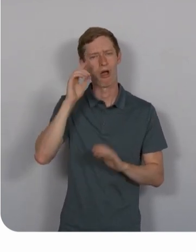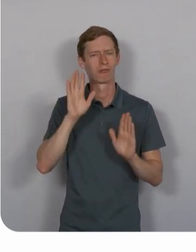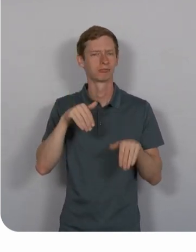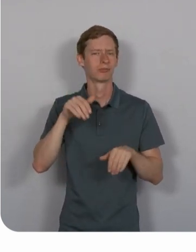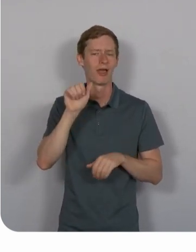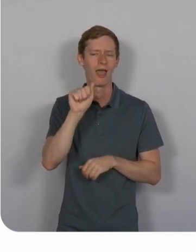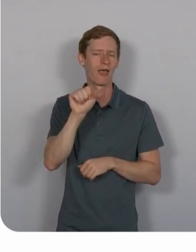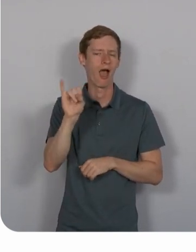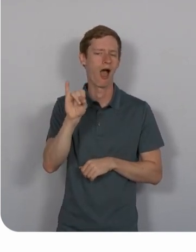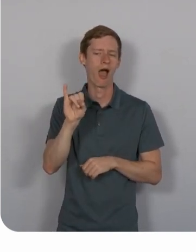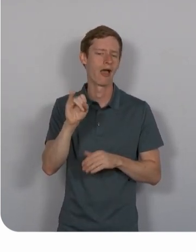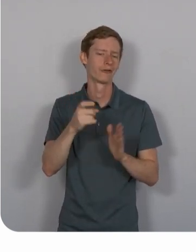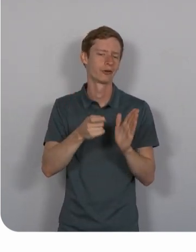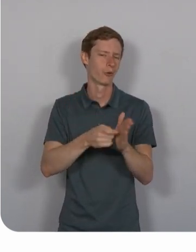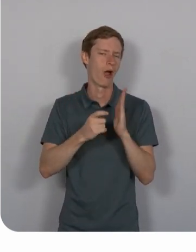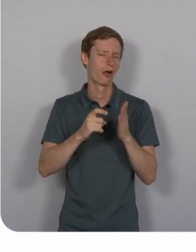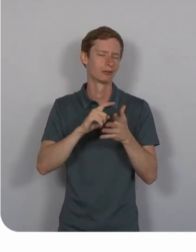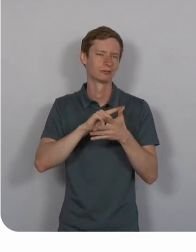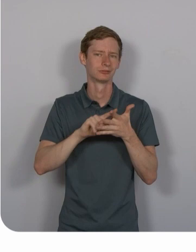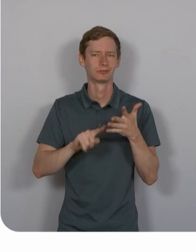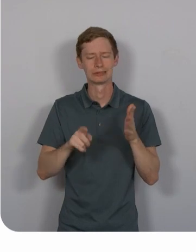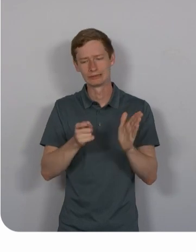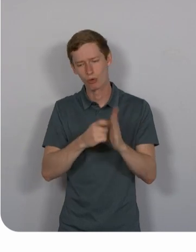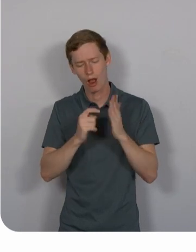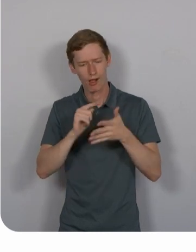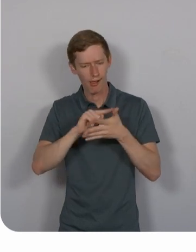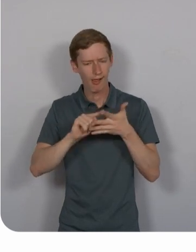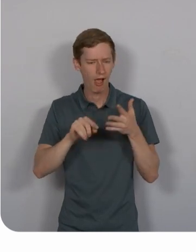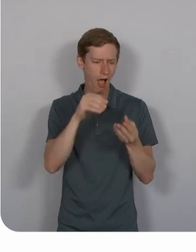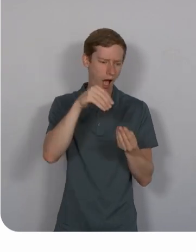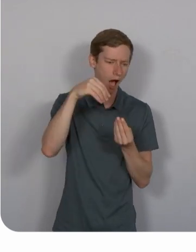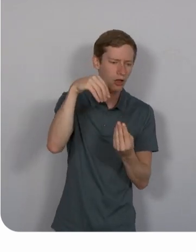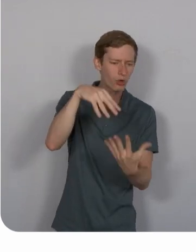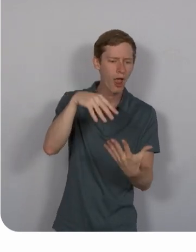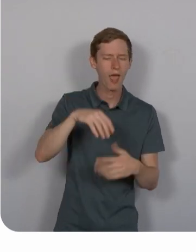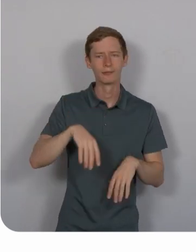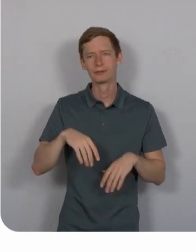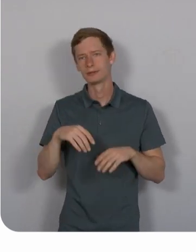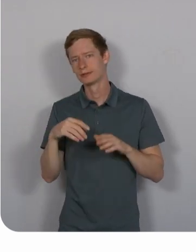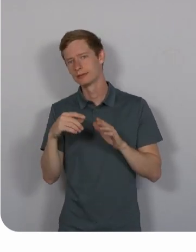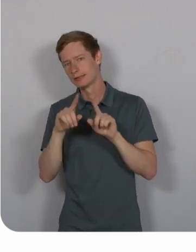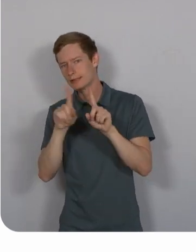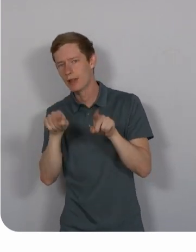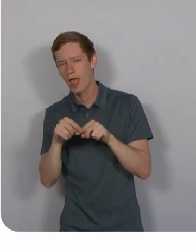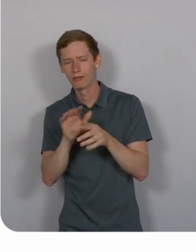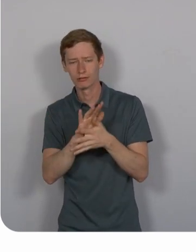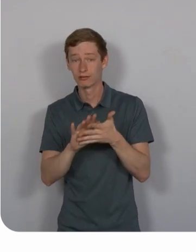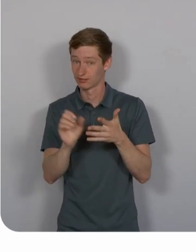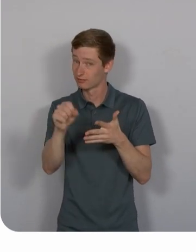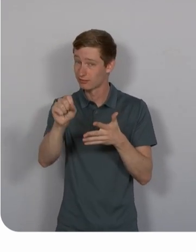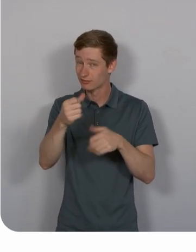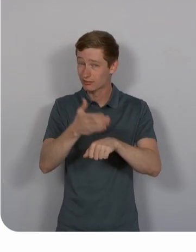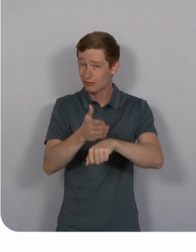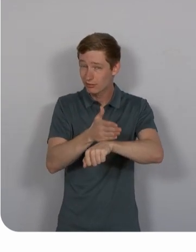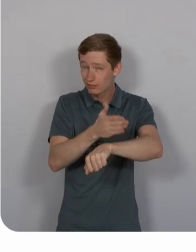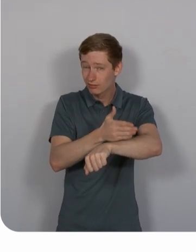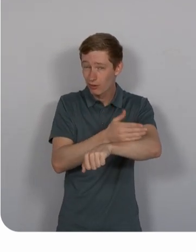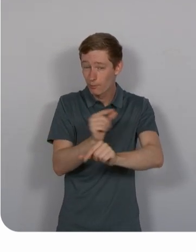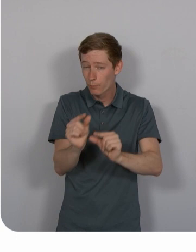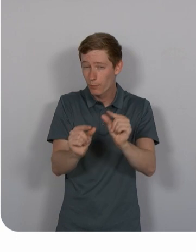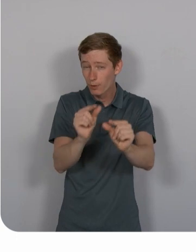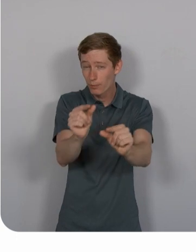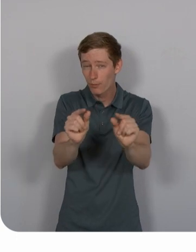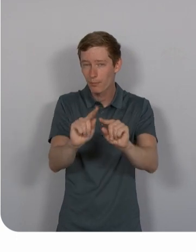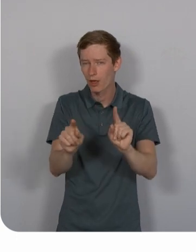ubiquitous once we really dialed in, the holograms and the displays and all of that stuff, which we're making progress on. But is